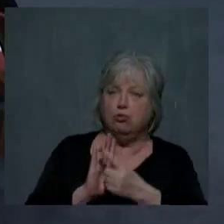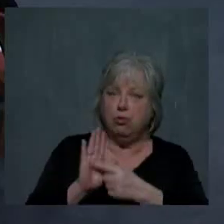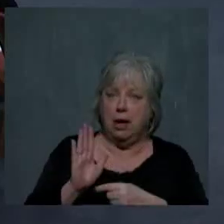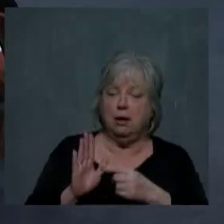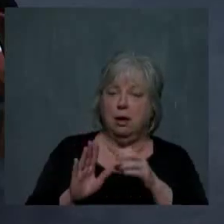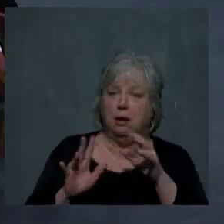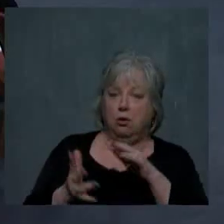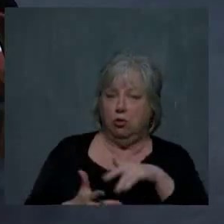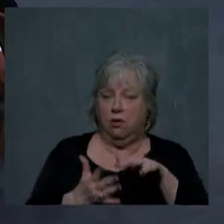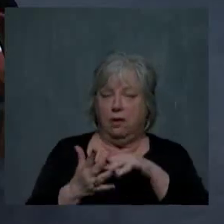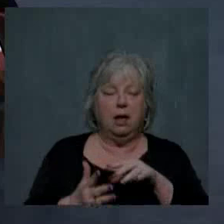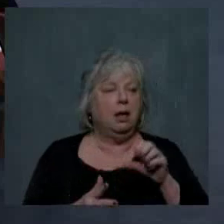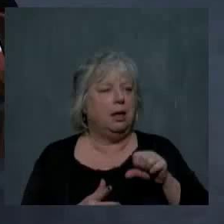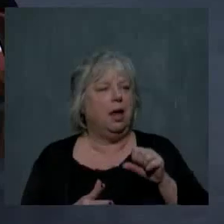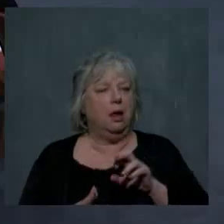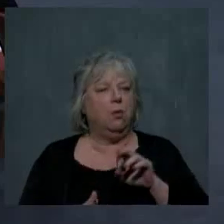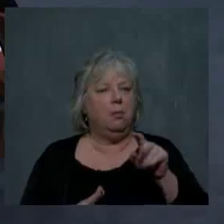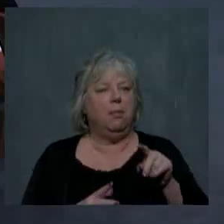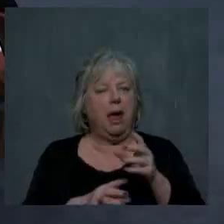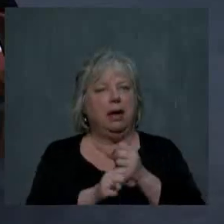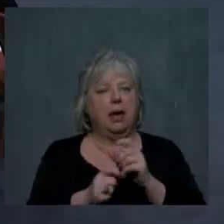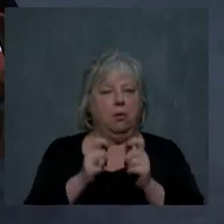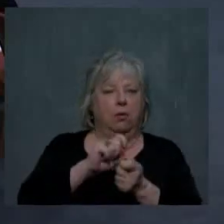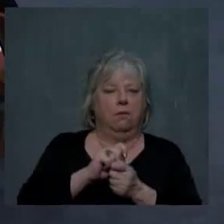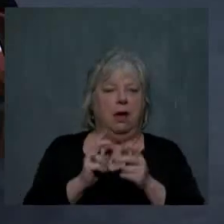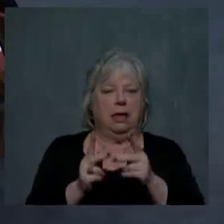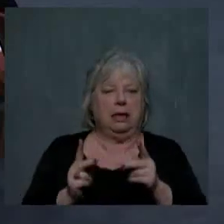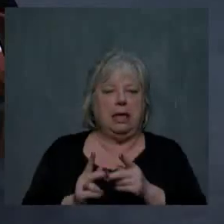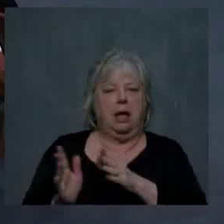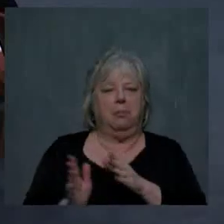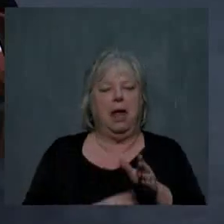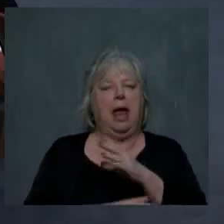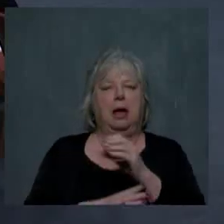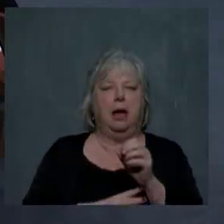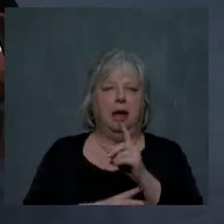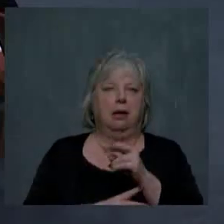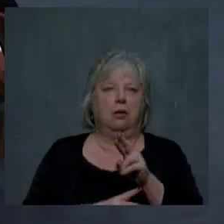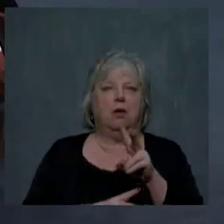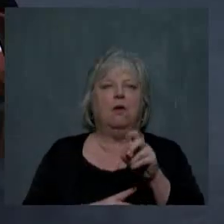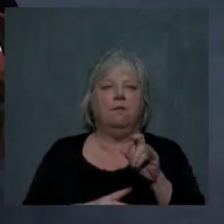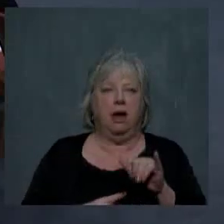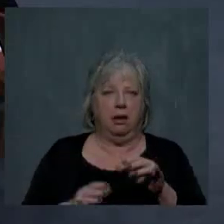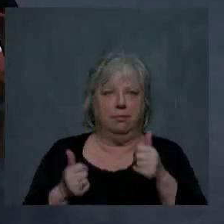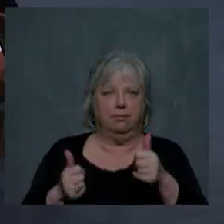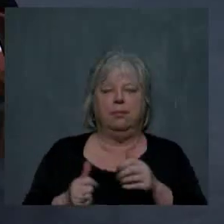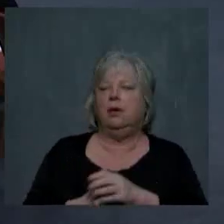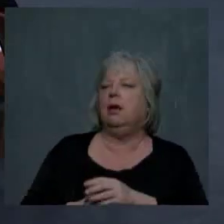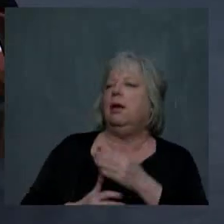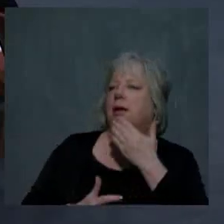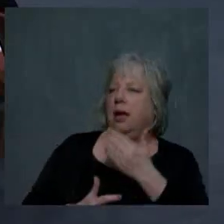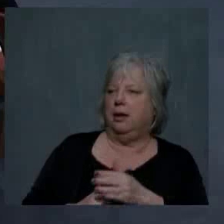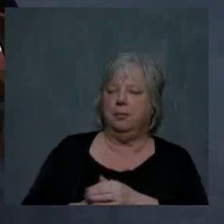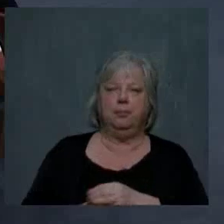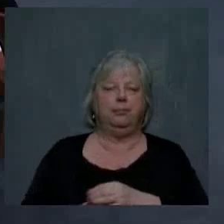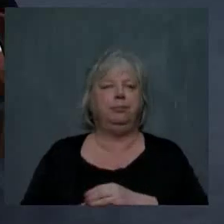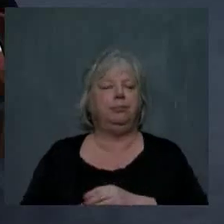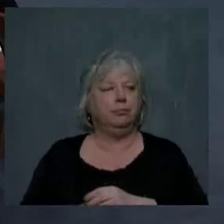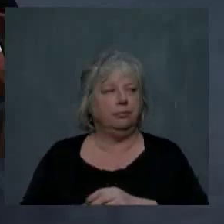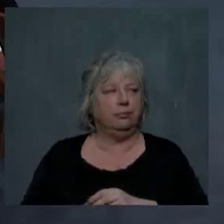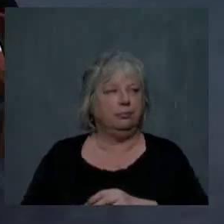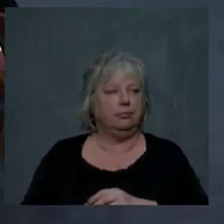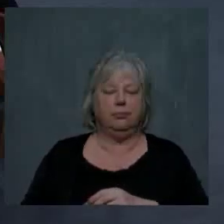They did go back to Brooks survey and did get a revised site plan and survey. Thank you. Thank you.